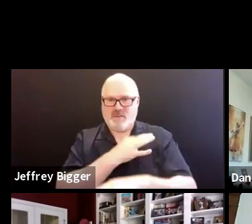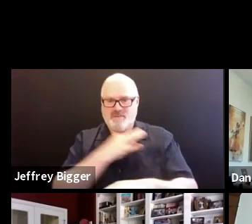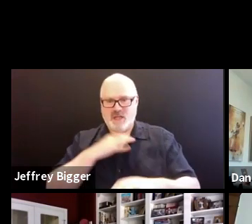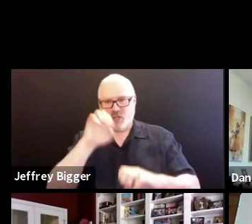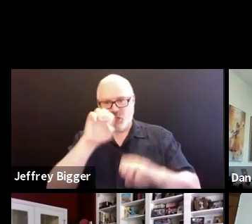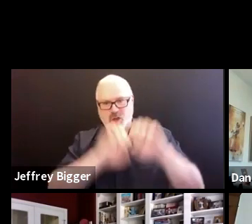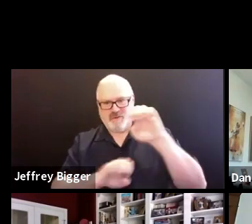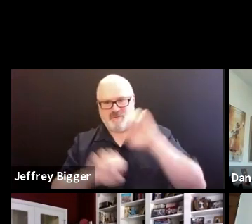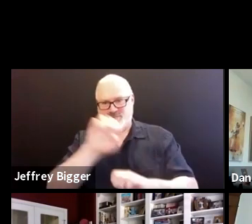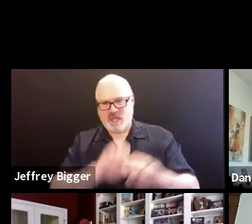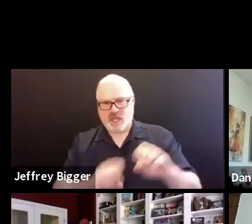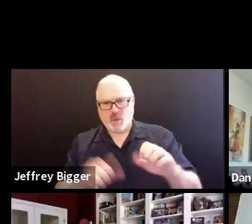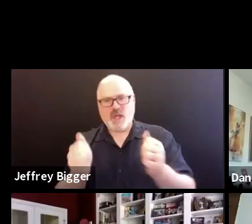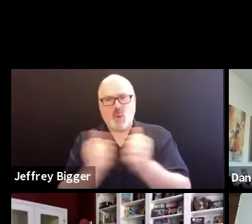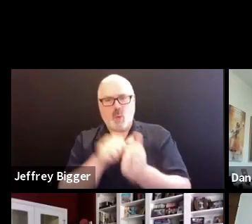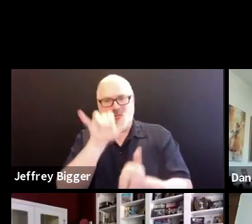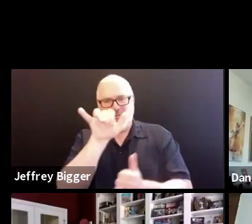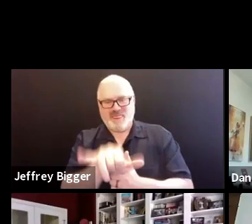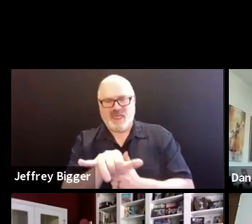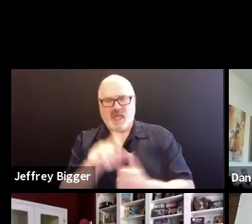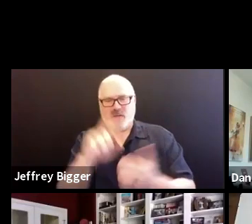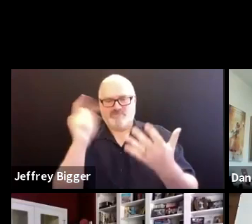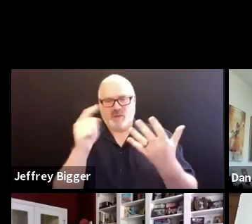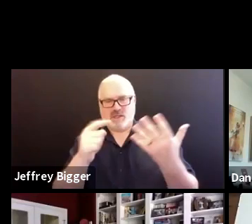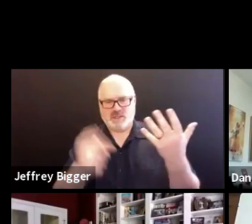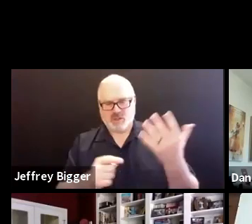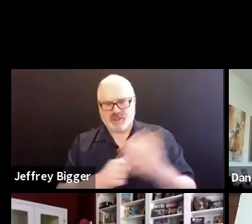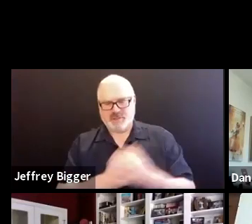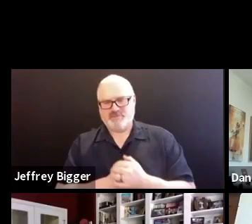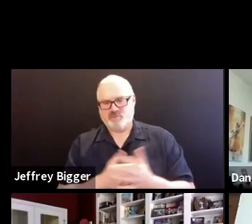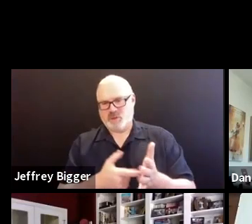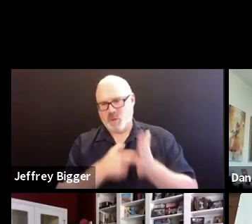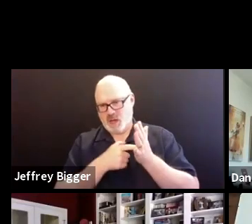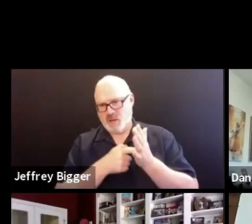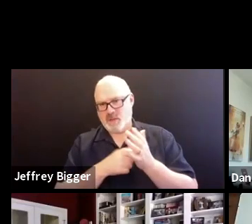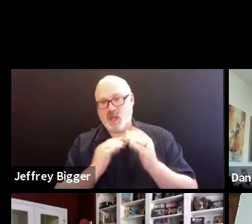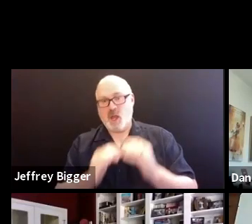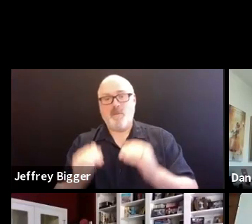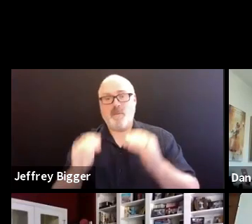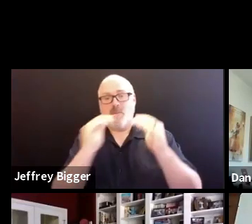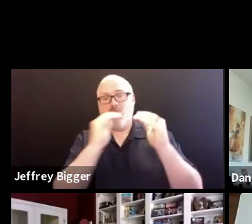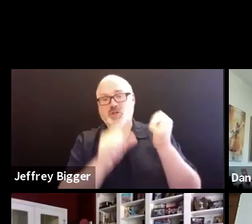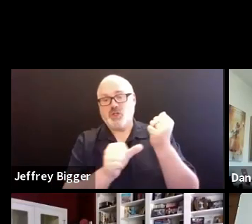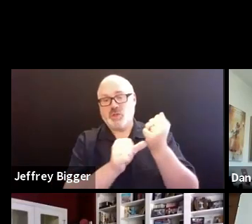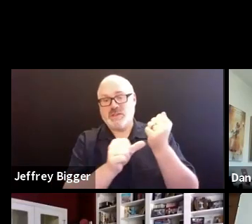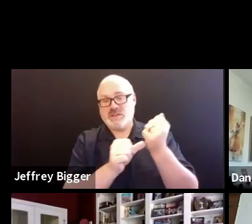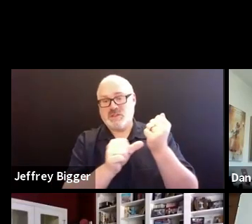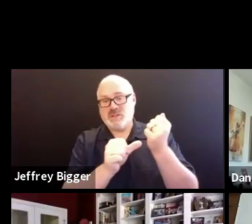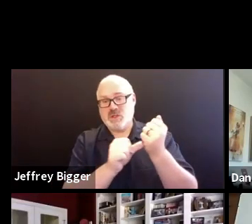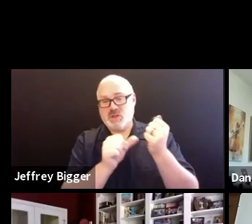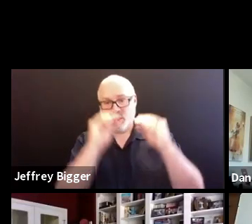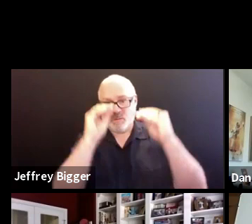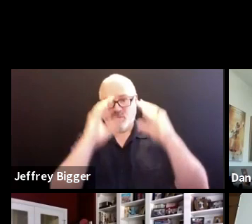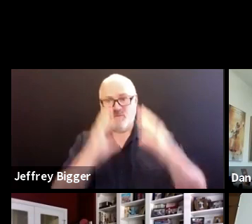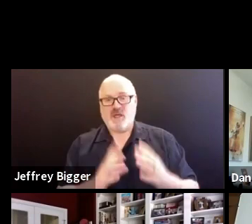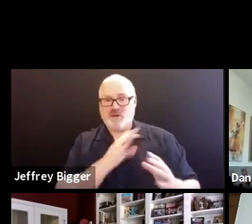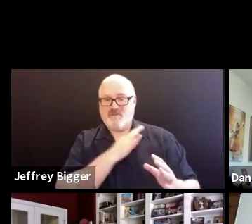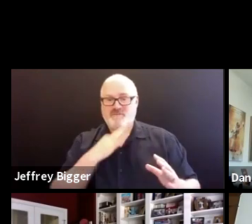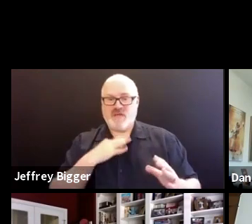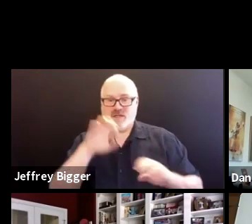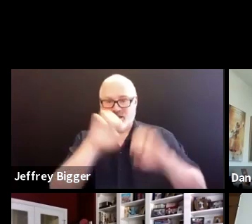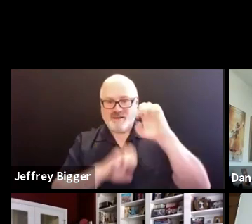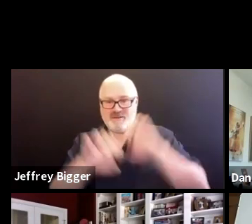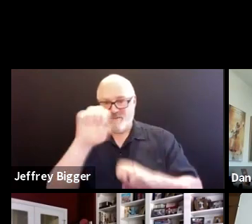evaluated against that unit criteria. For promotion to associate professor, faculty have to be evaluated